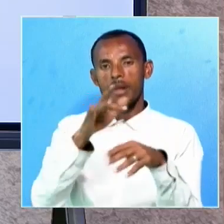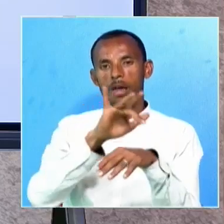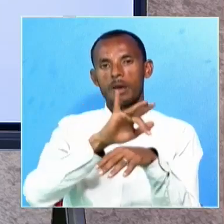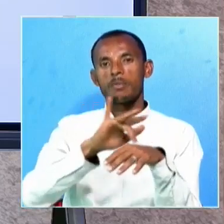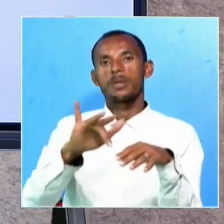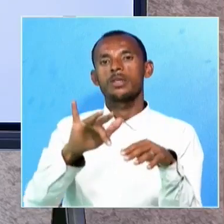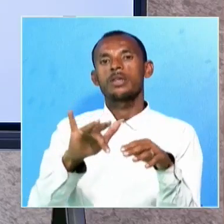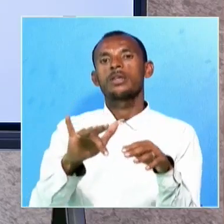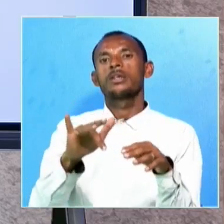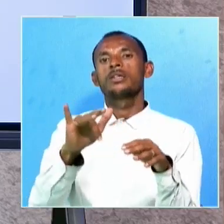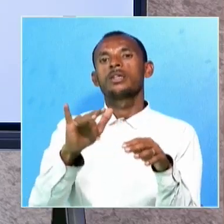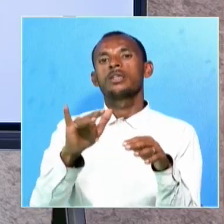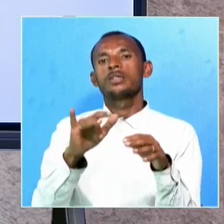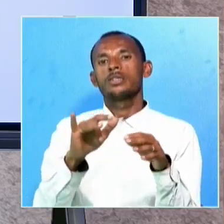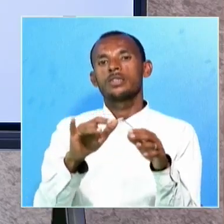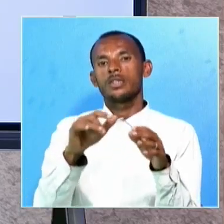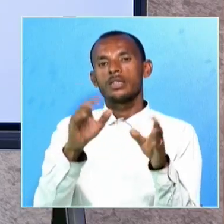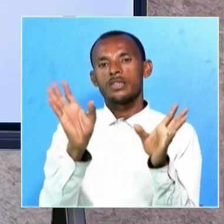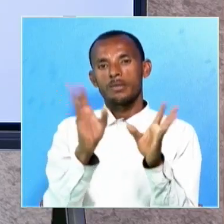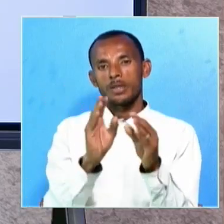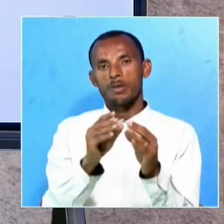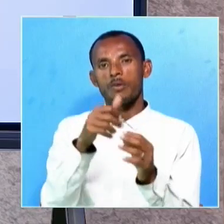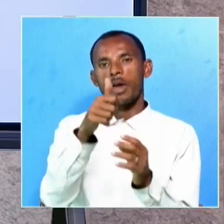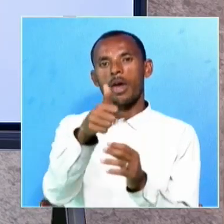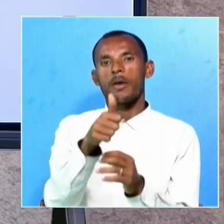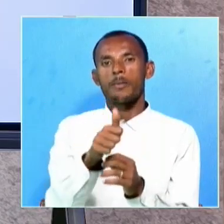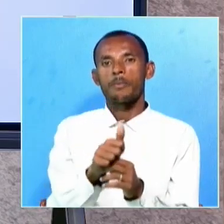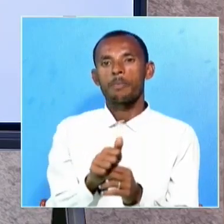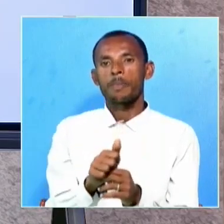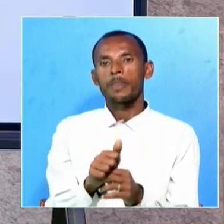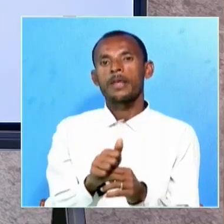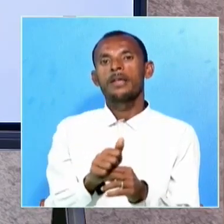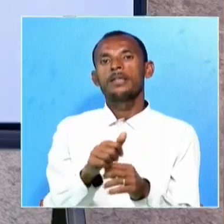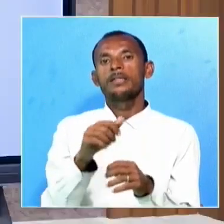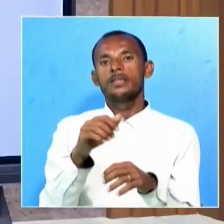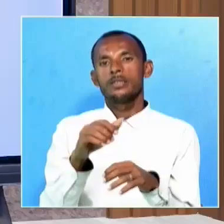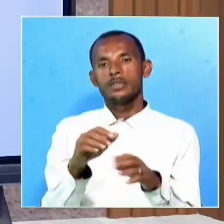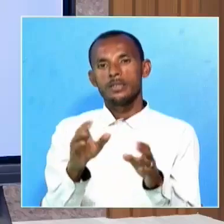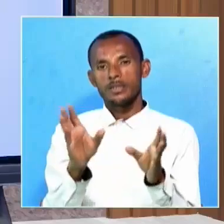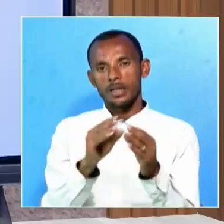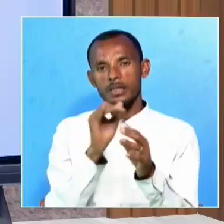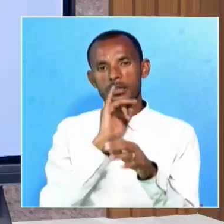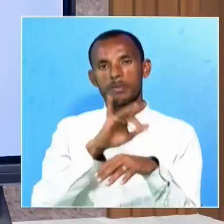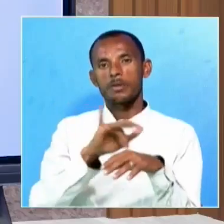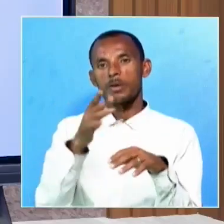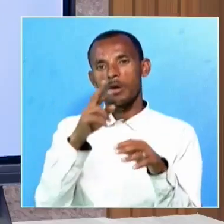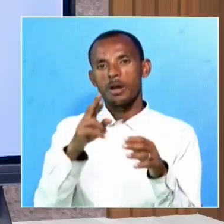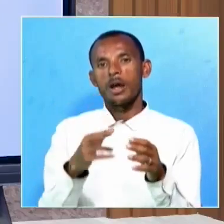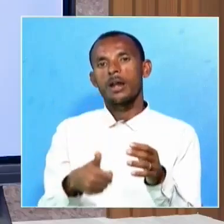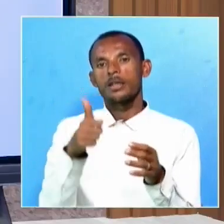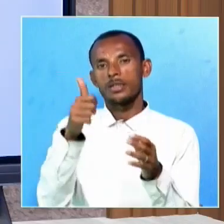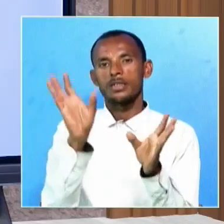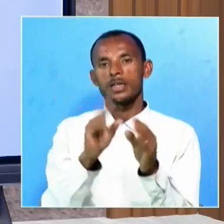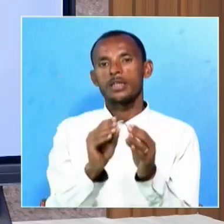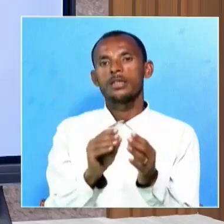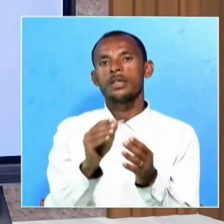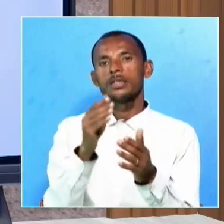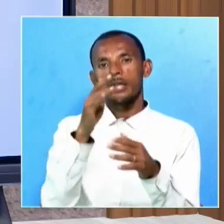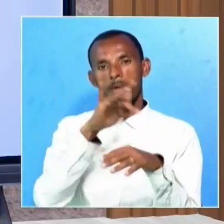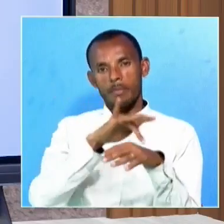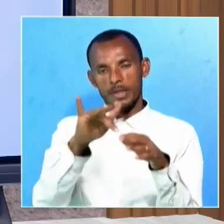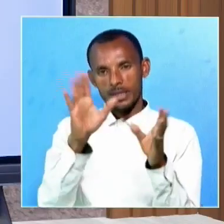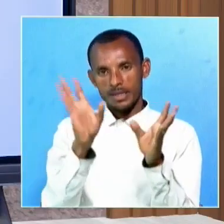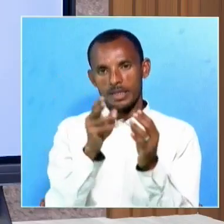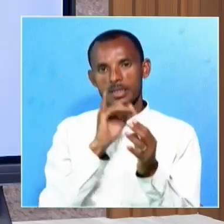a subset of any set A, whether set A is empty or any other set. Therefore, empty set is a subset of any